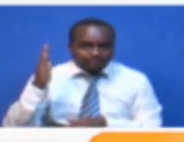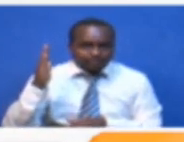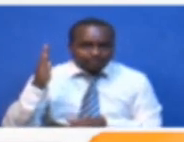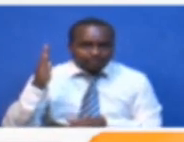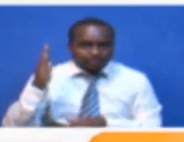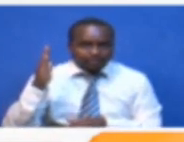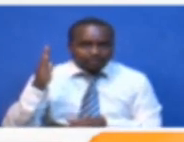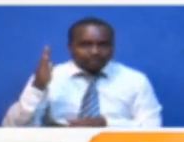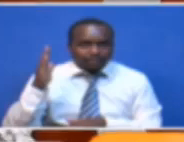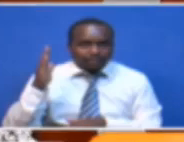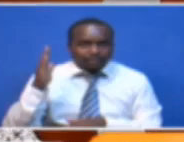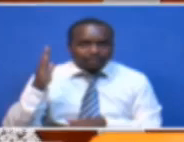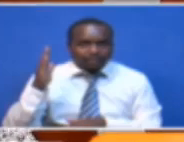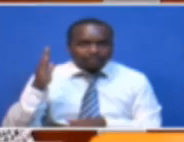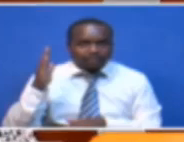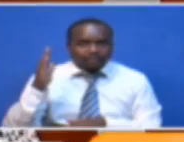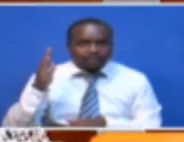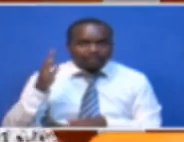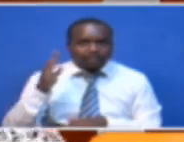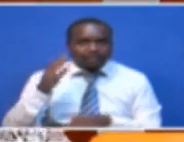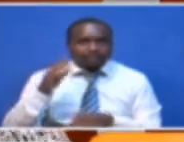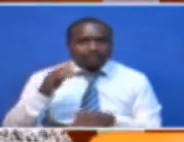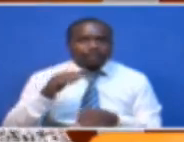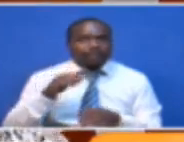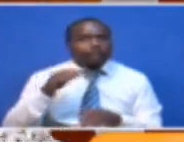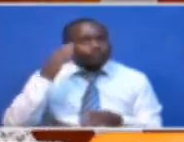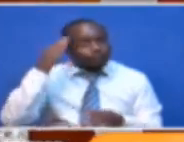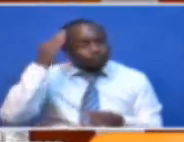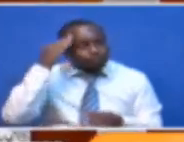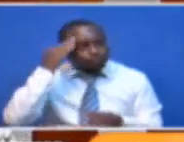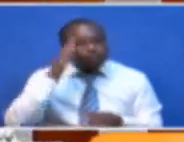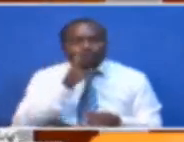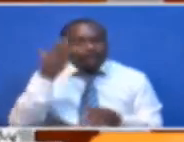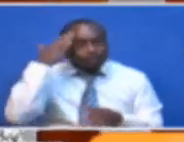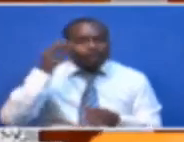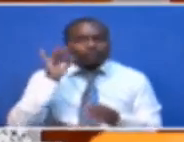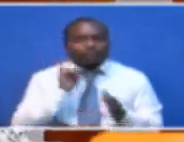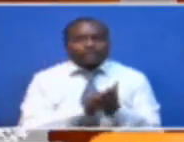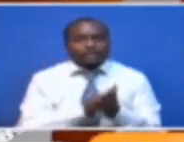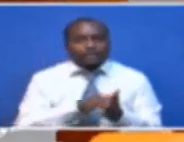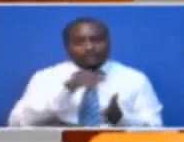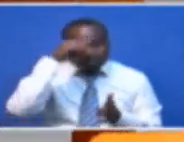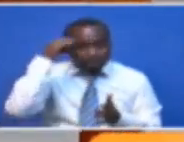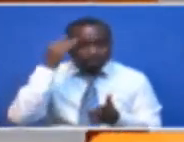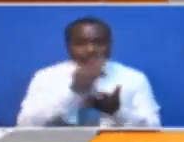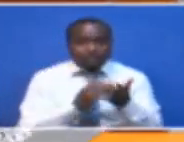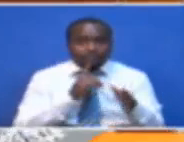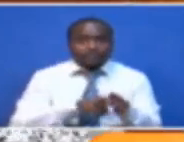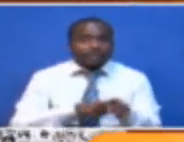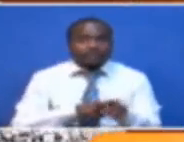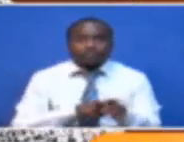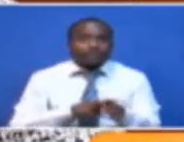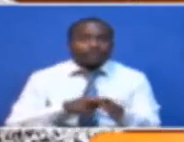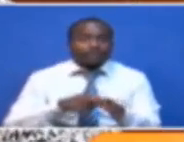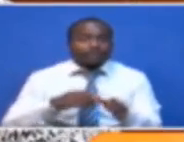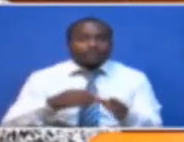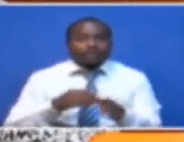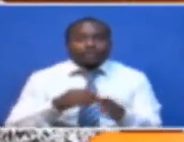in order to be cognizant of that fact. Yeah. Yeah. Because sometimes you might get lost.